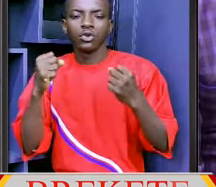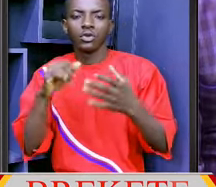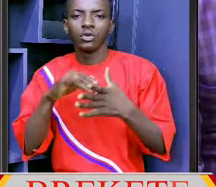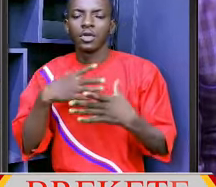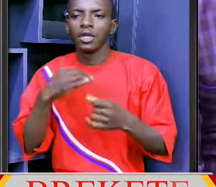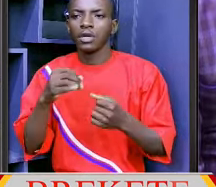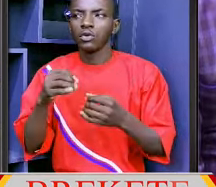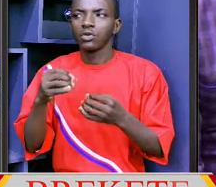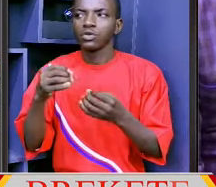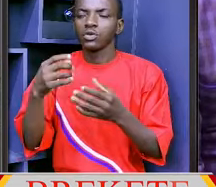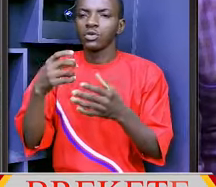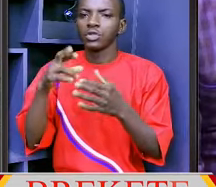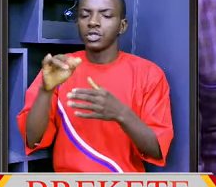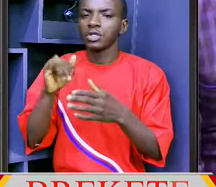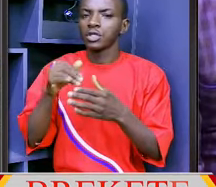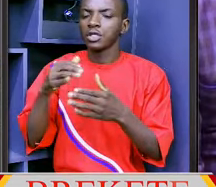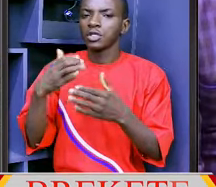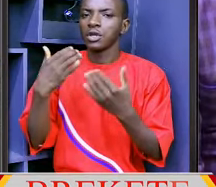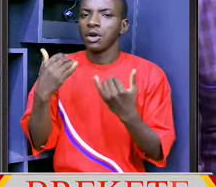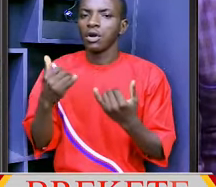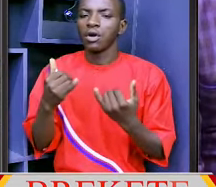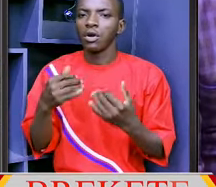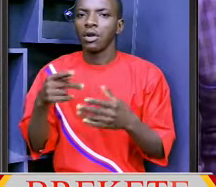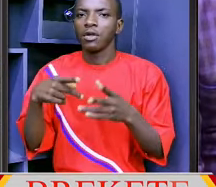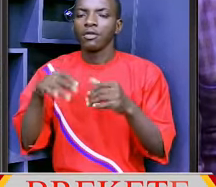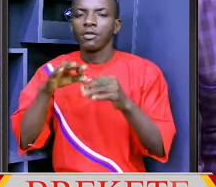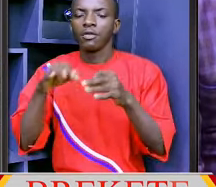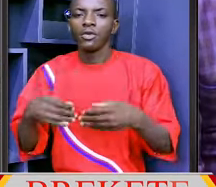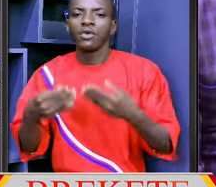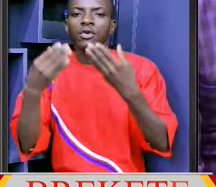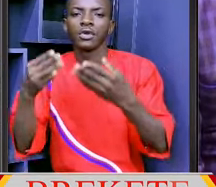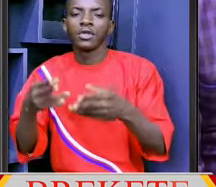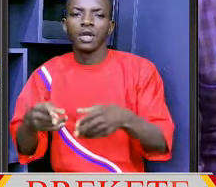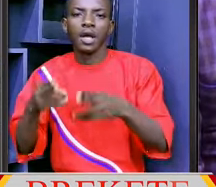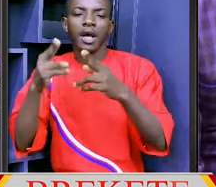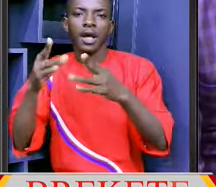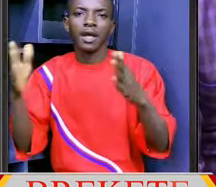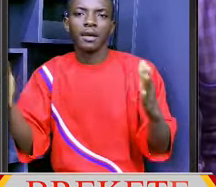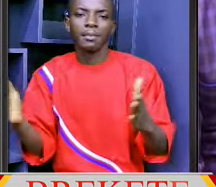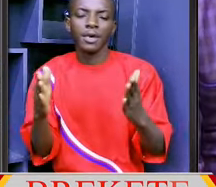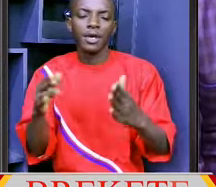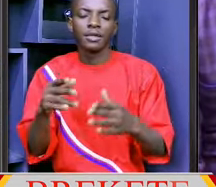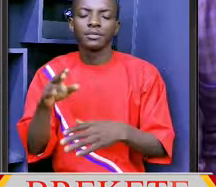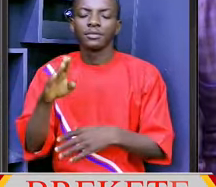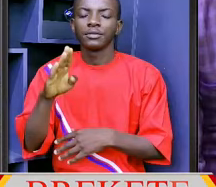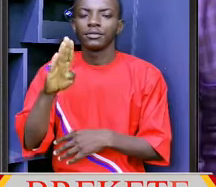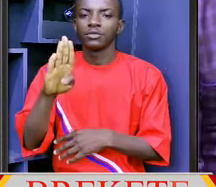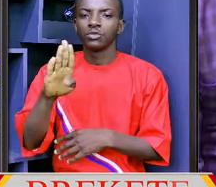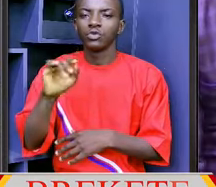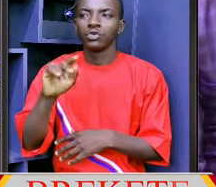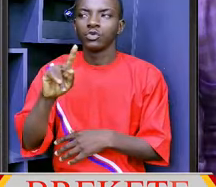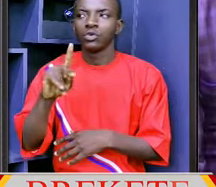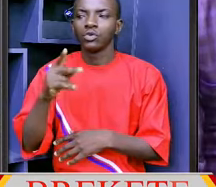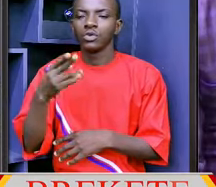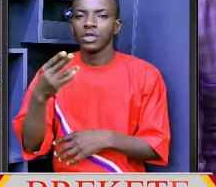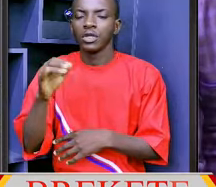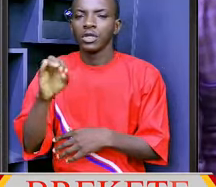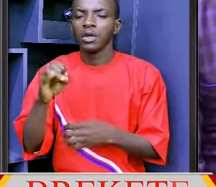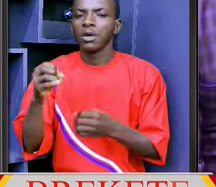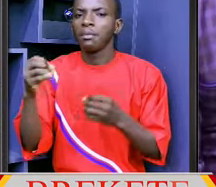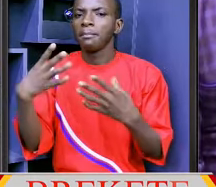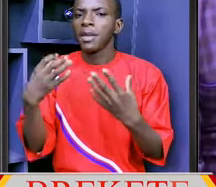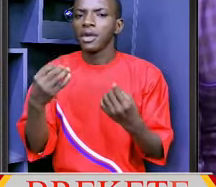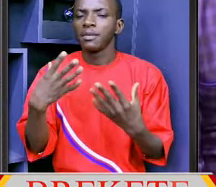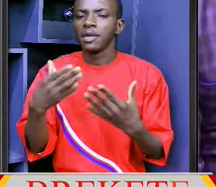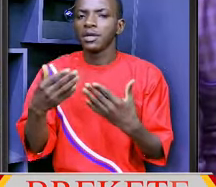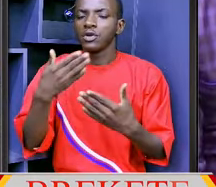recharge 2 months on your current plan, we will carry you go a higher bouquet. This higher bouquet now will unlock plenty